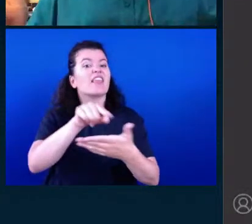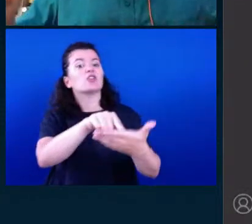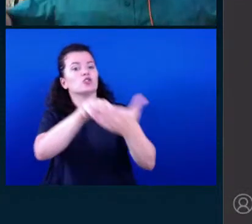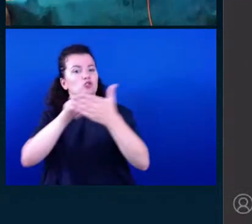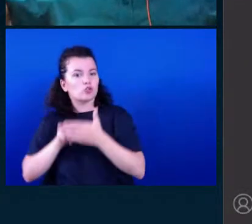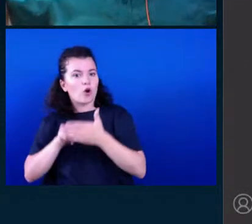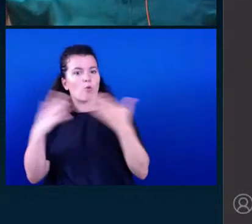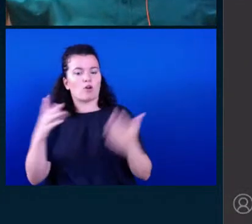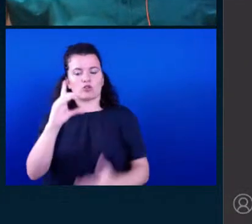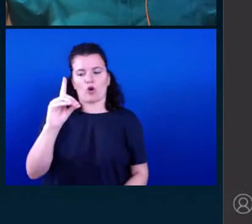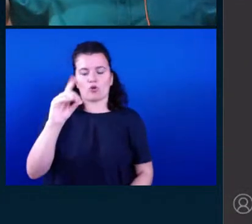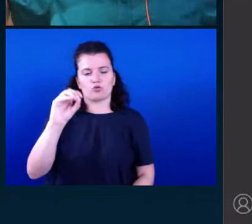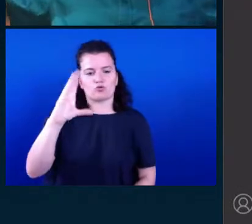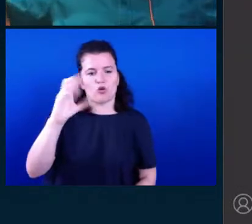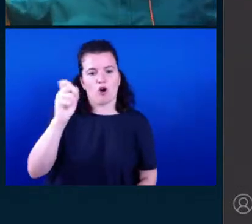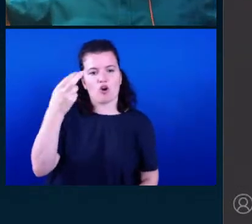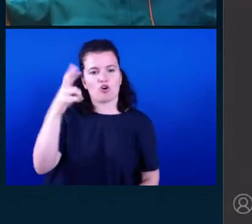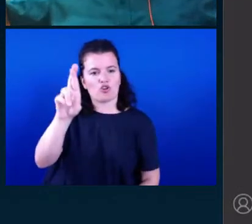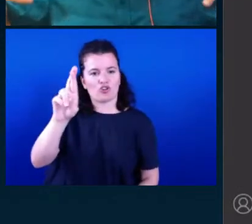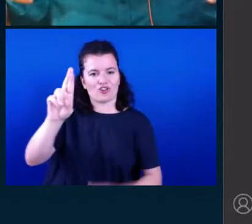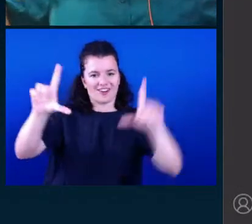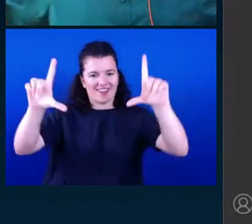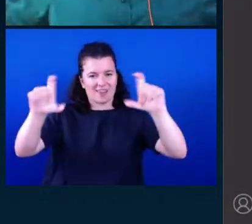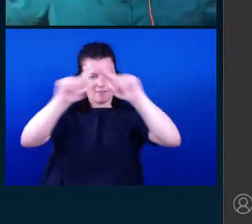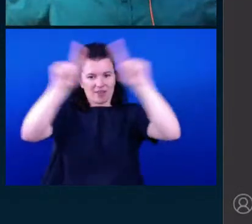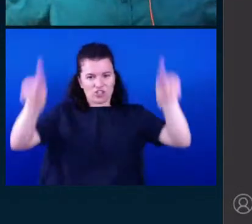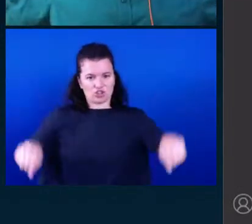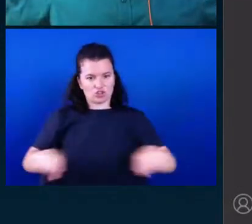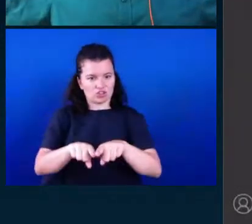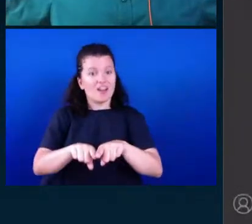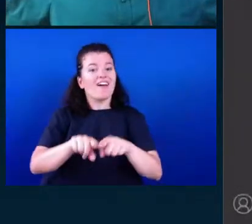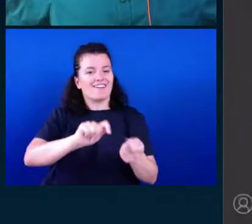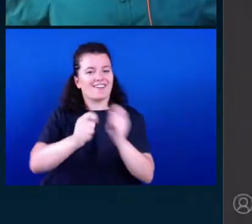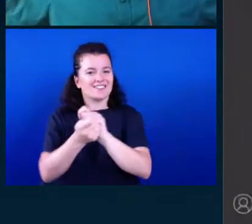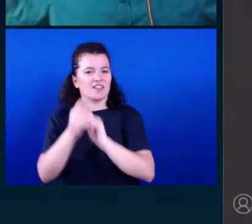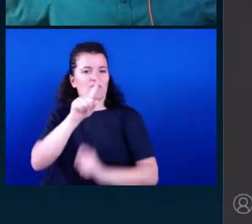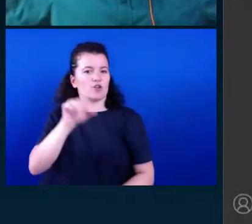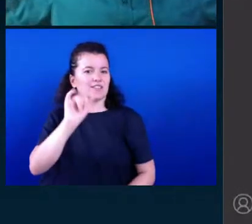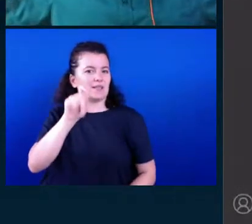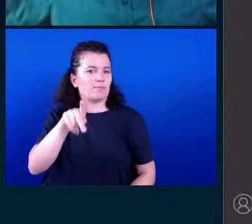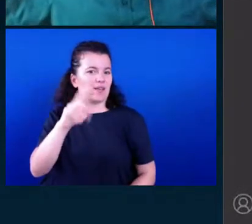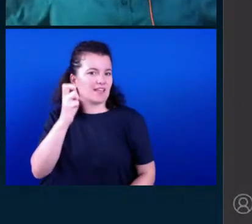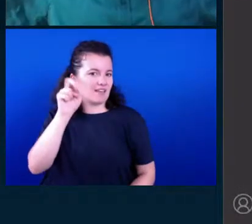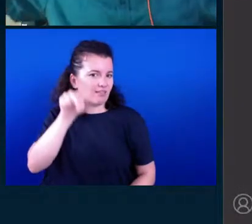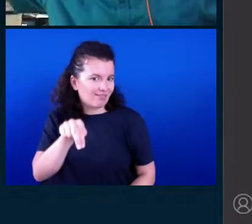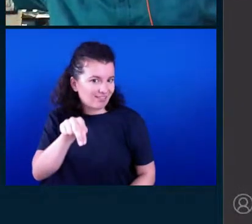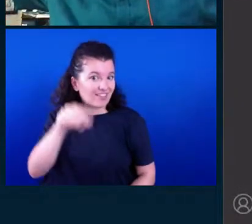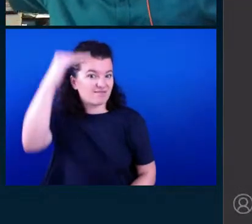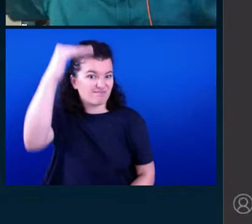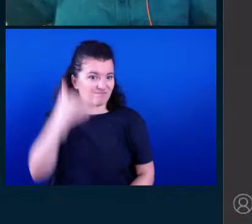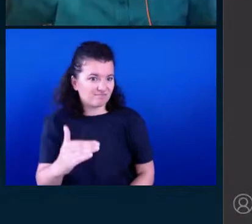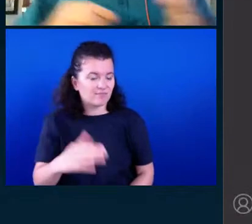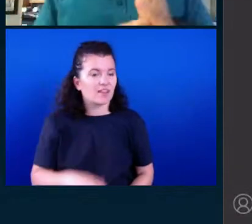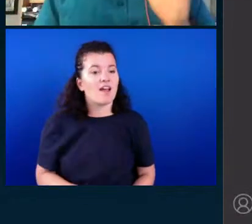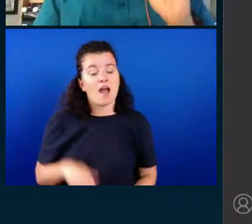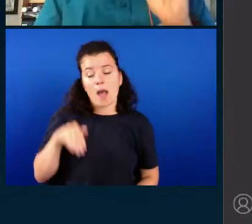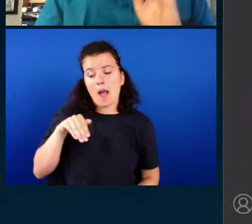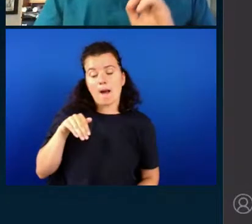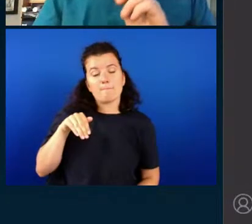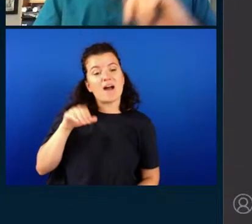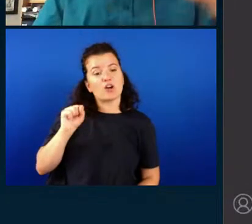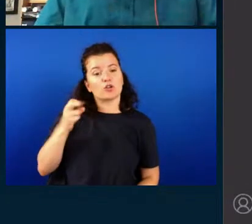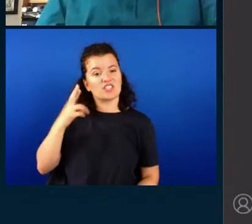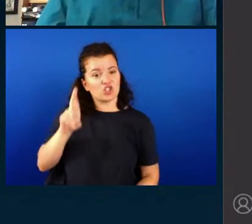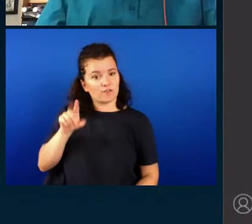pulling in Zipkin, it's configuring it because it just knows microservices on .NET. So I don't have to go